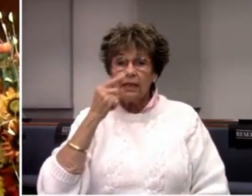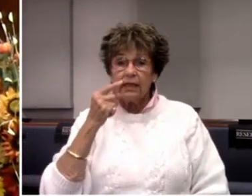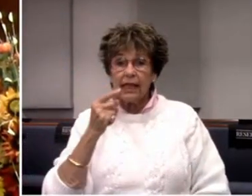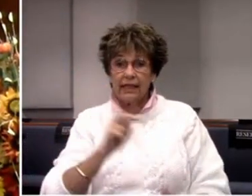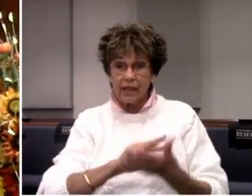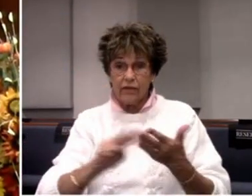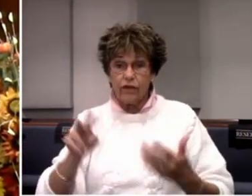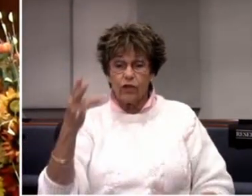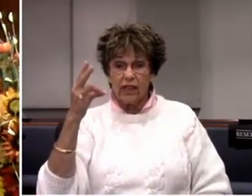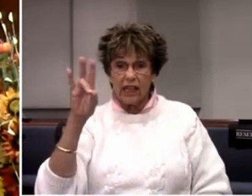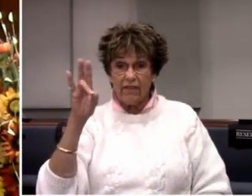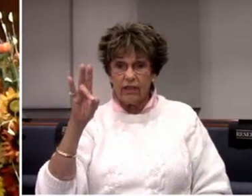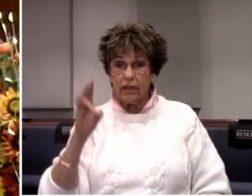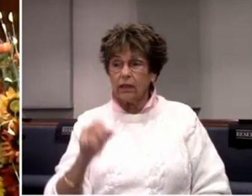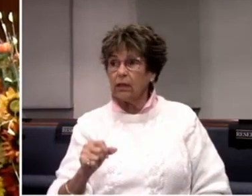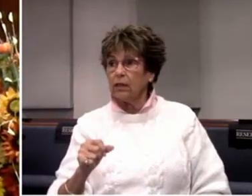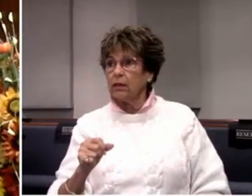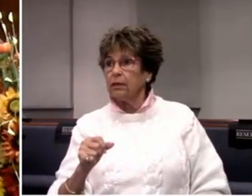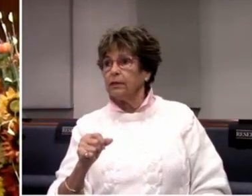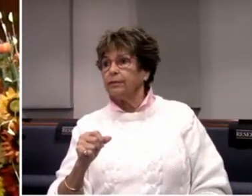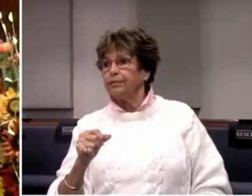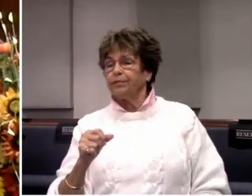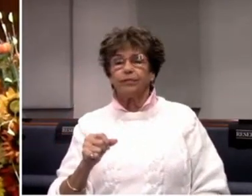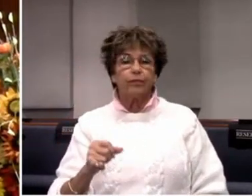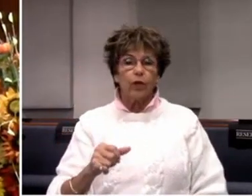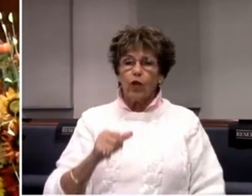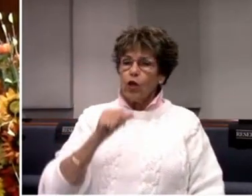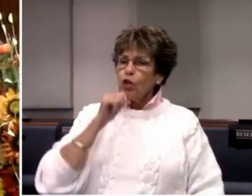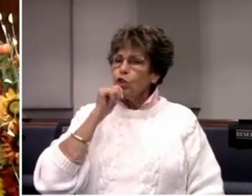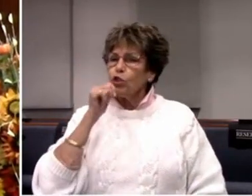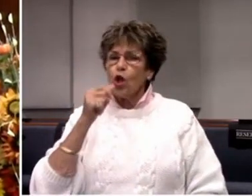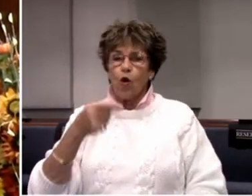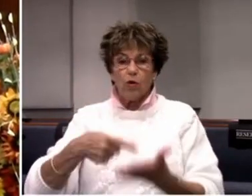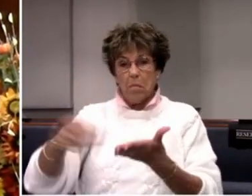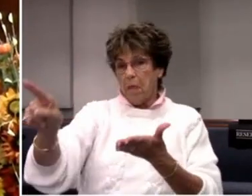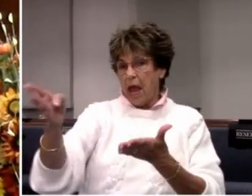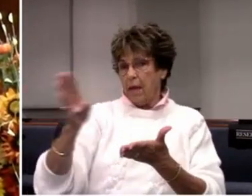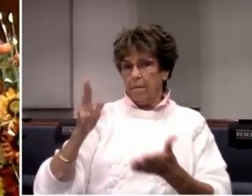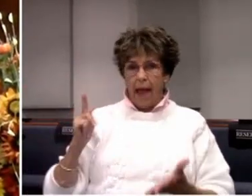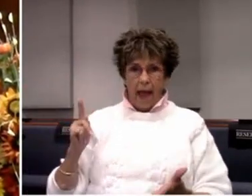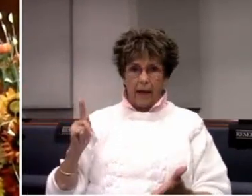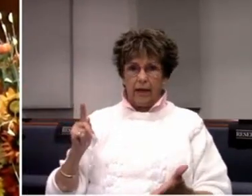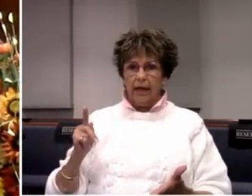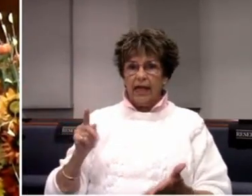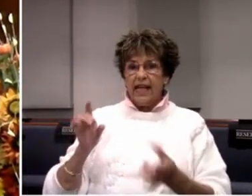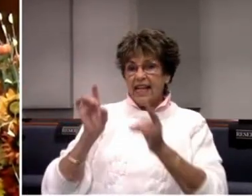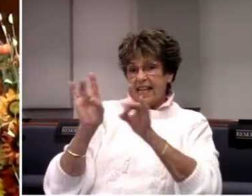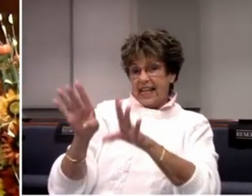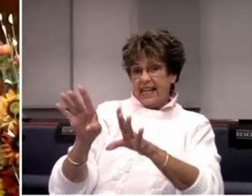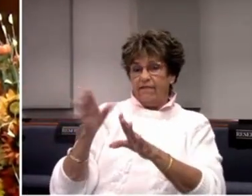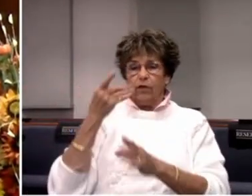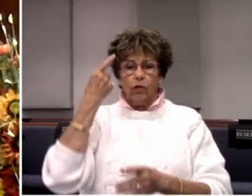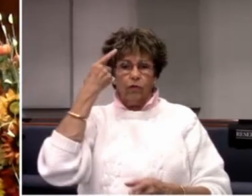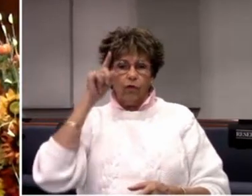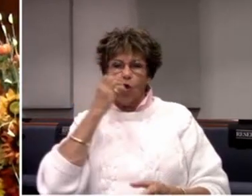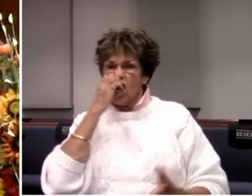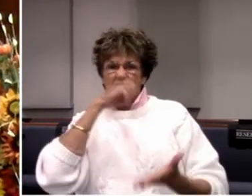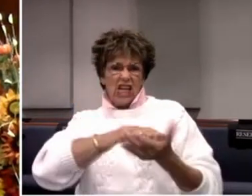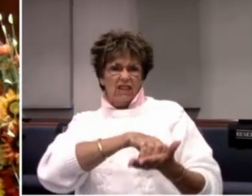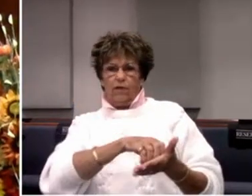number 17. Recompense to no man evil for evil. Thought number